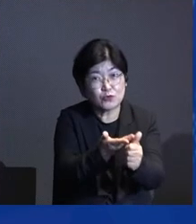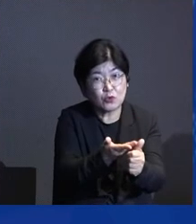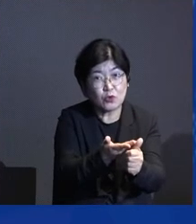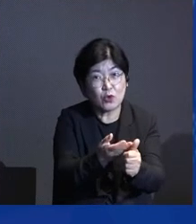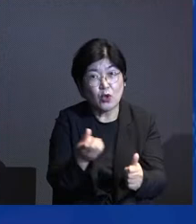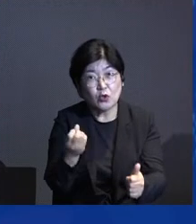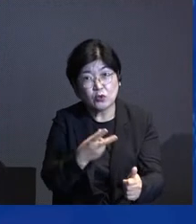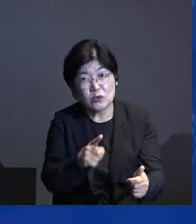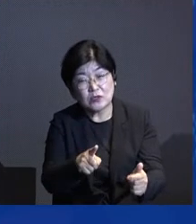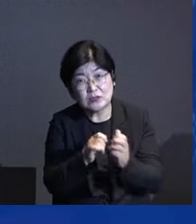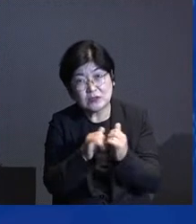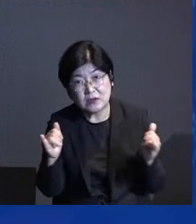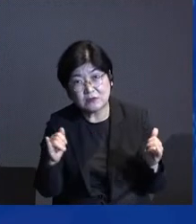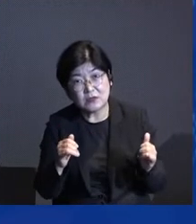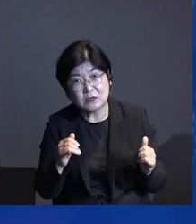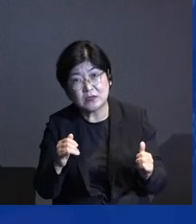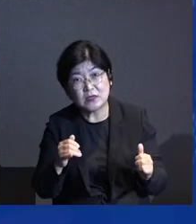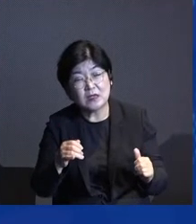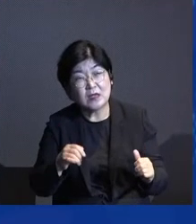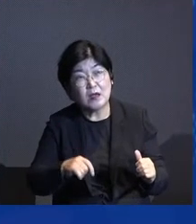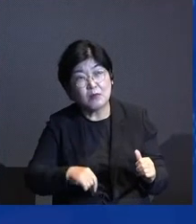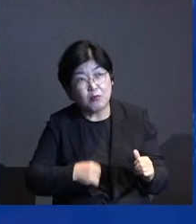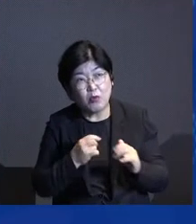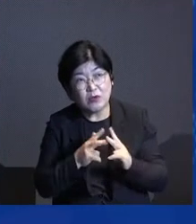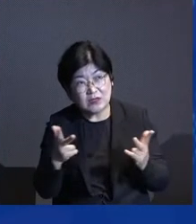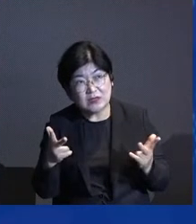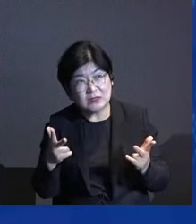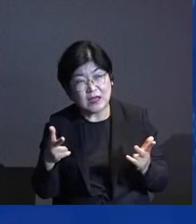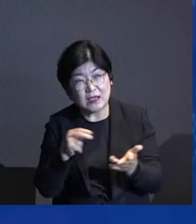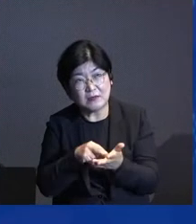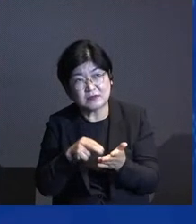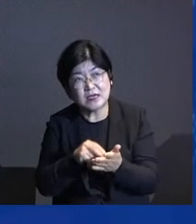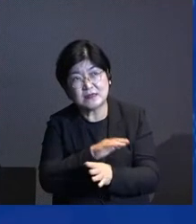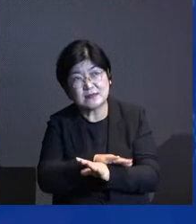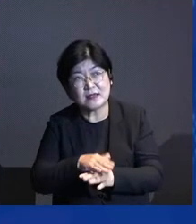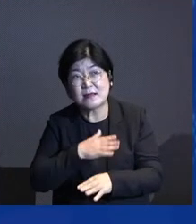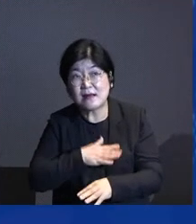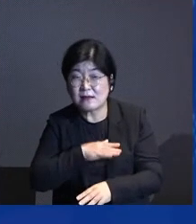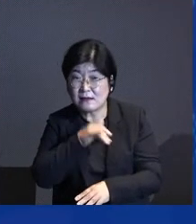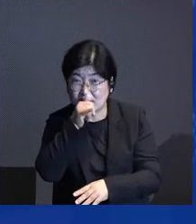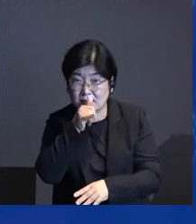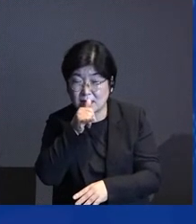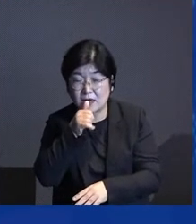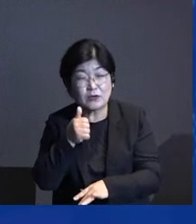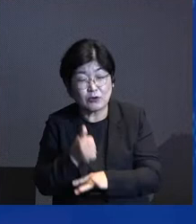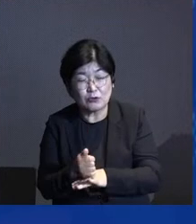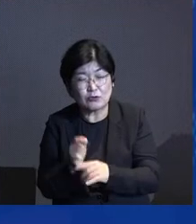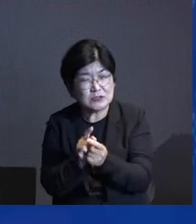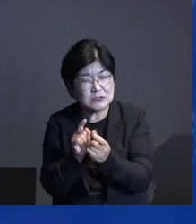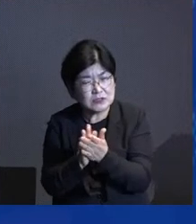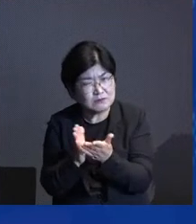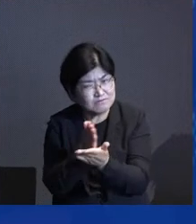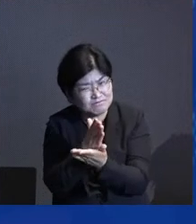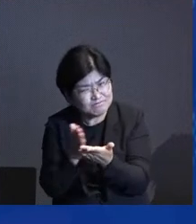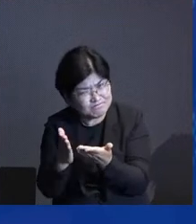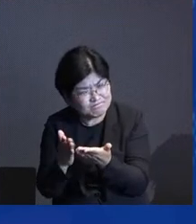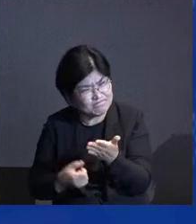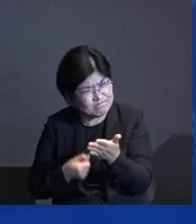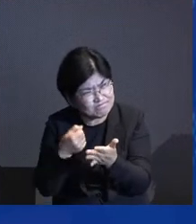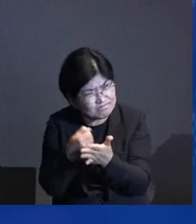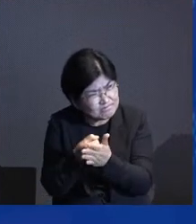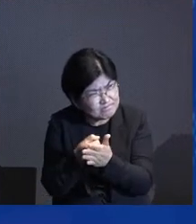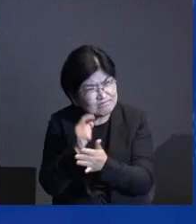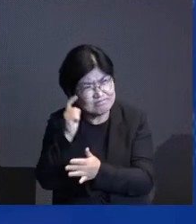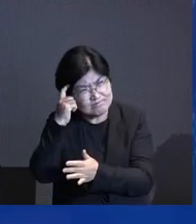needs, and they are the best judge of how their lives can be improved, and they are resources,